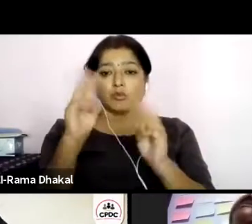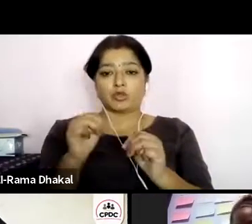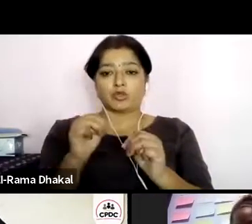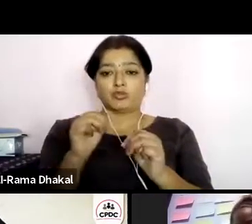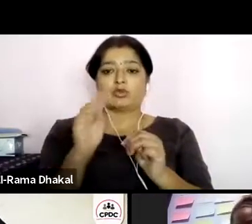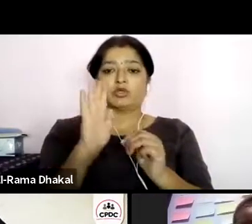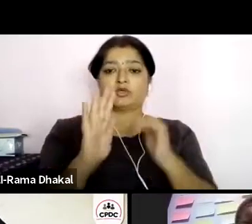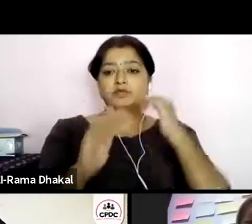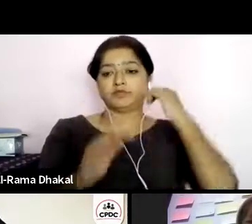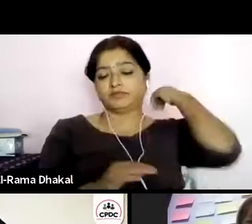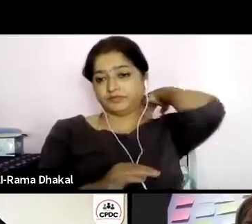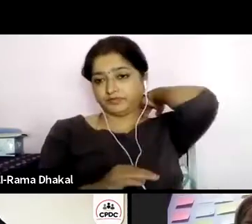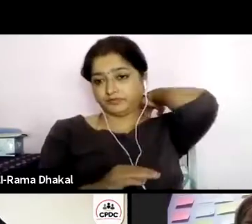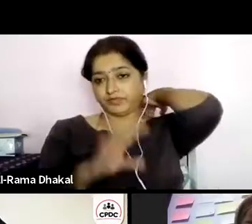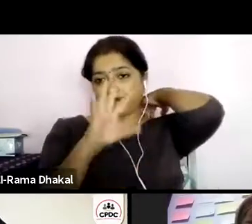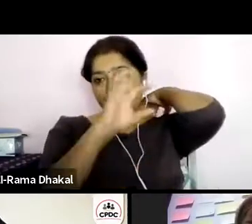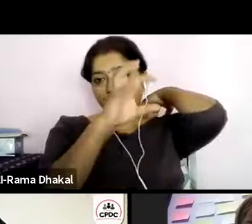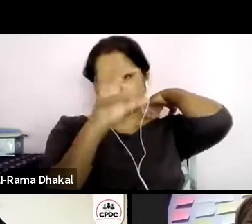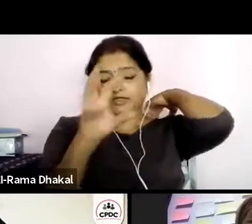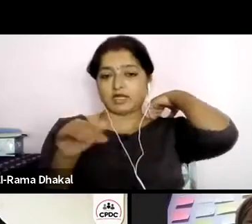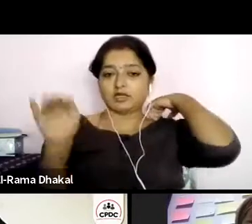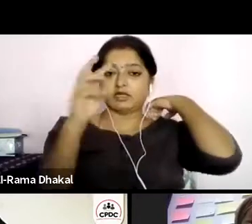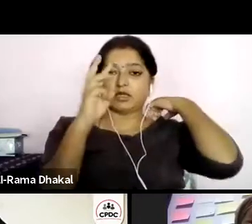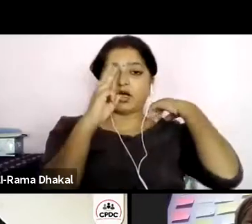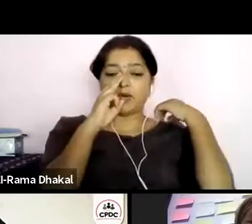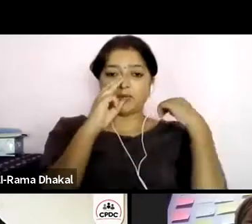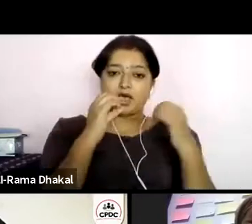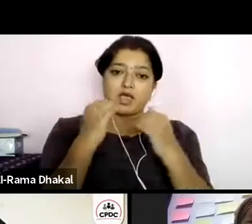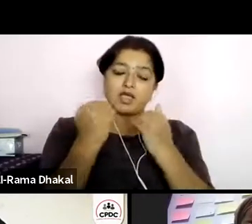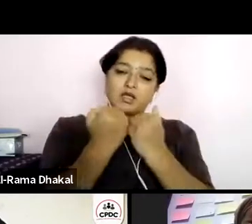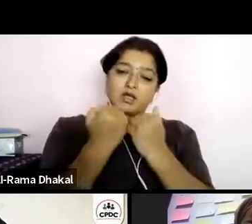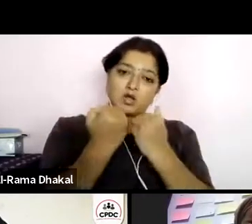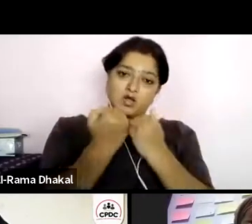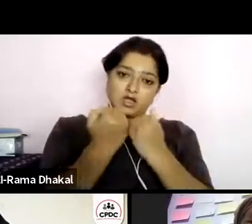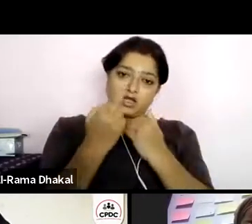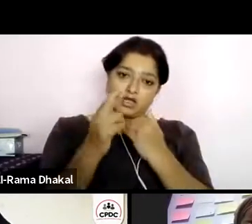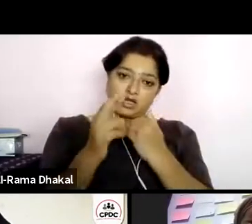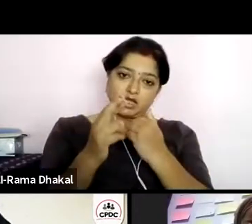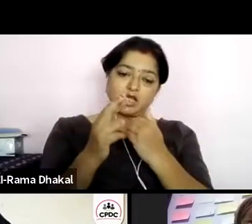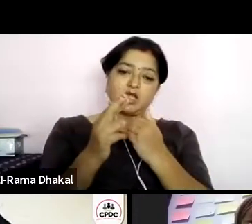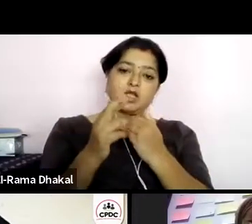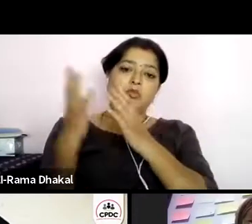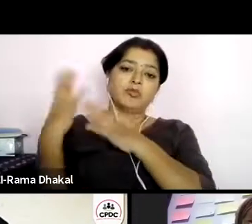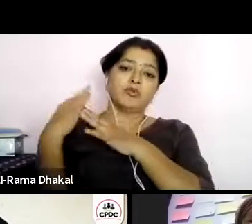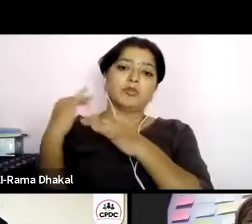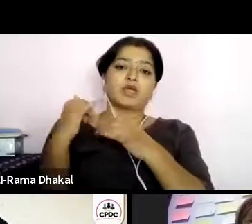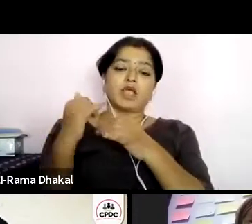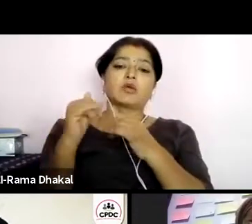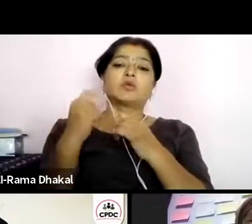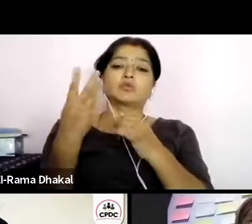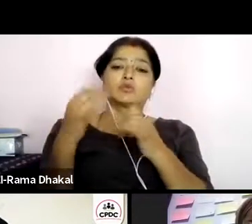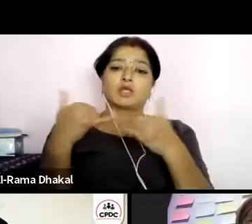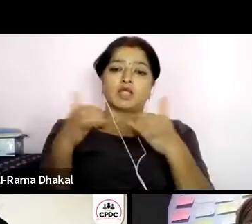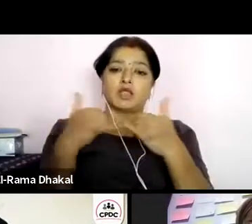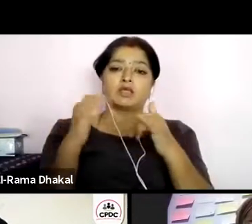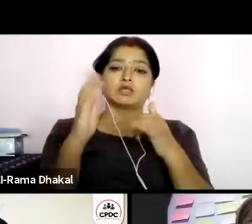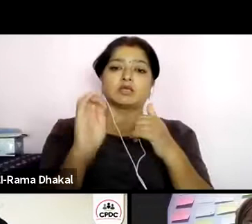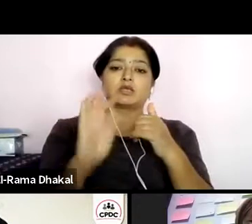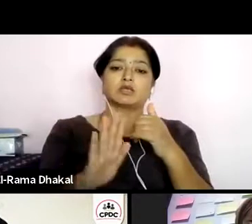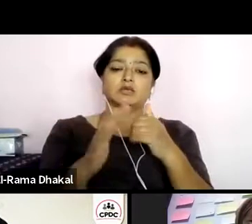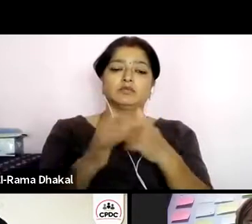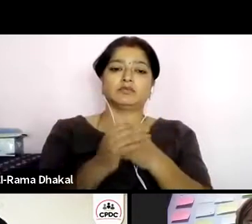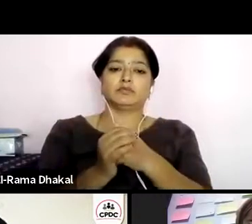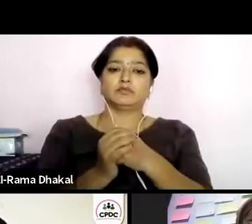I believe in partnership and togetherness. I believe that there's unity and strength, and we have something